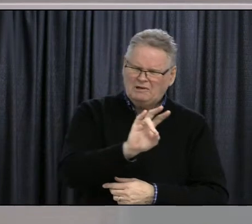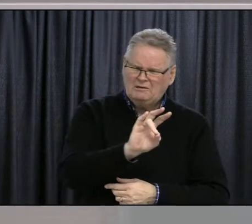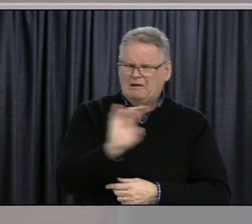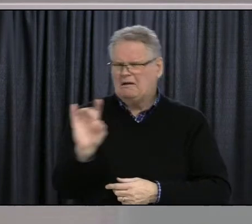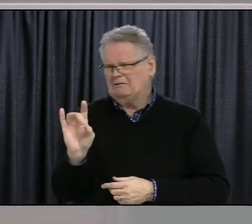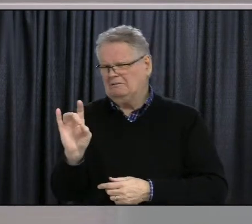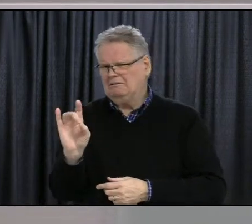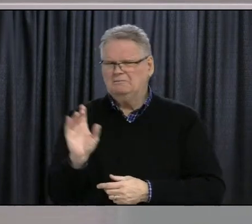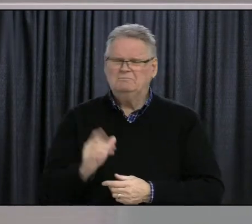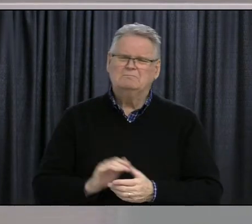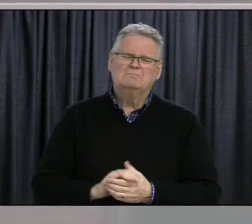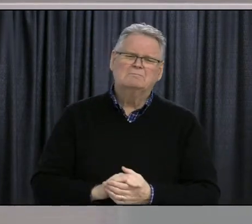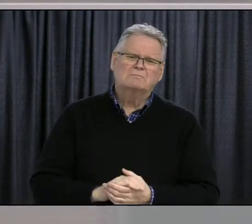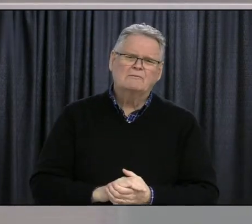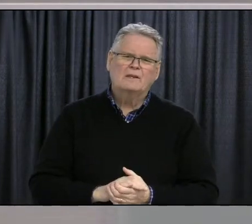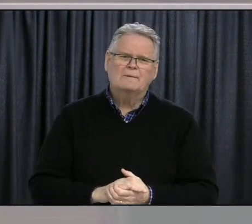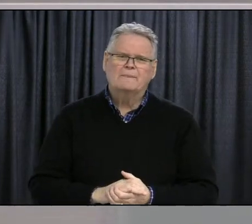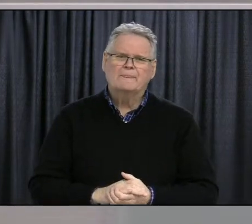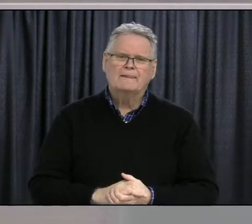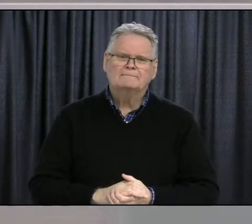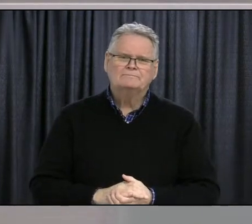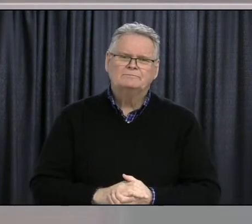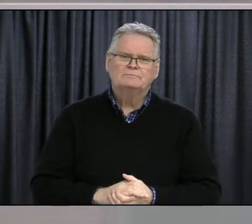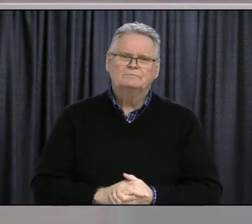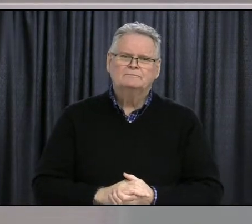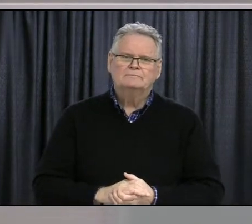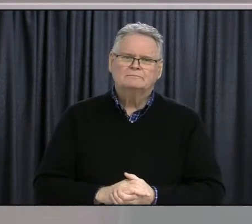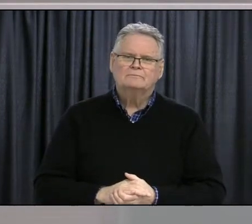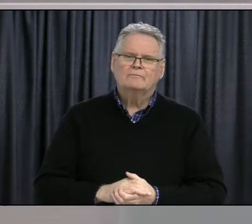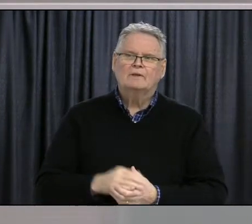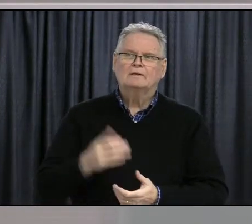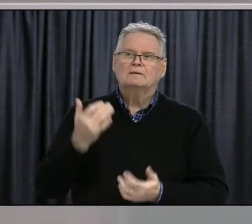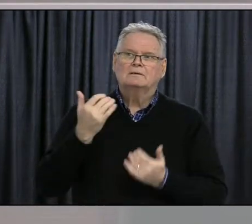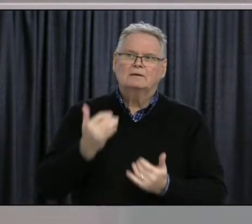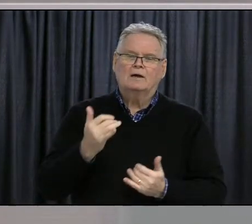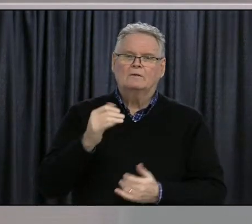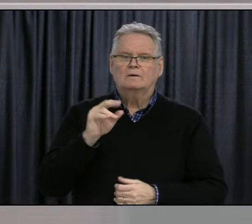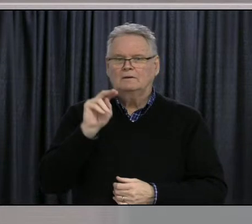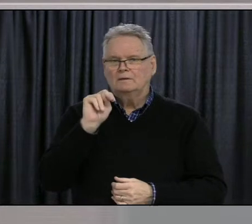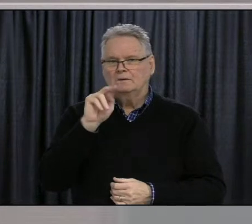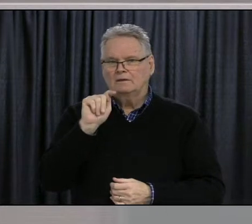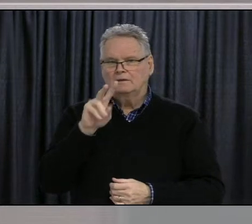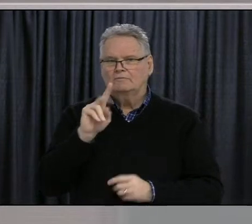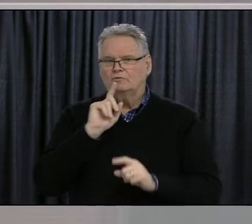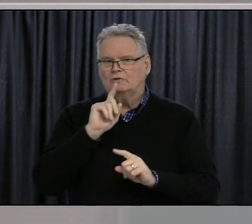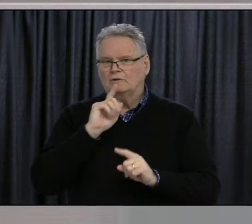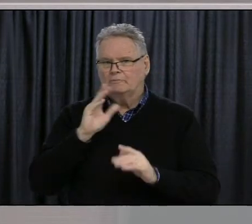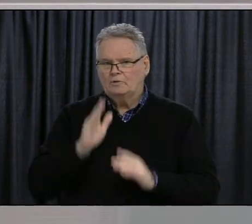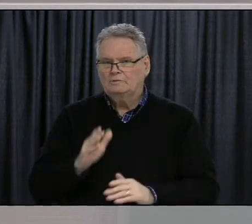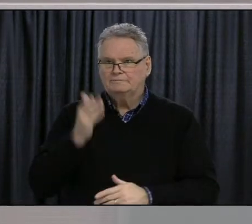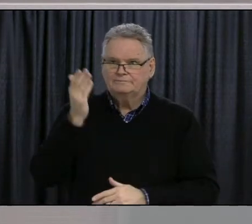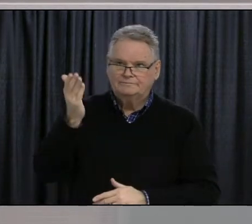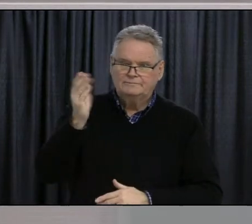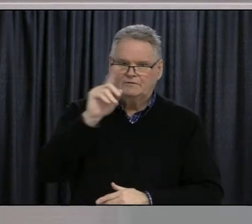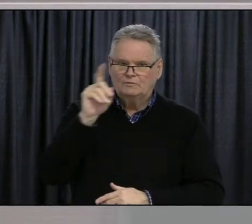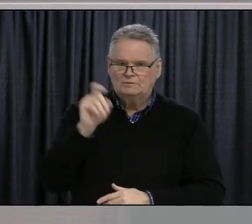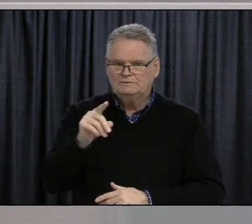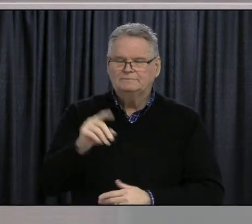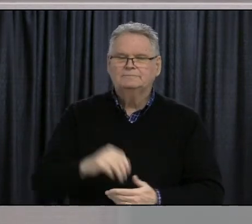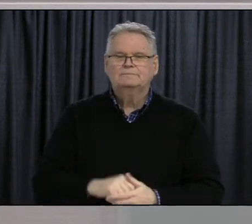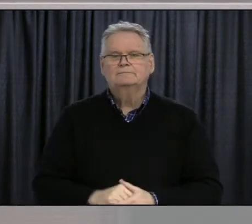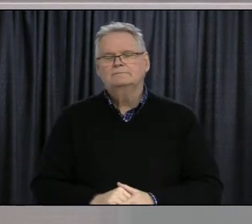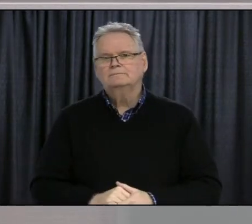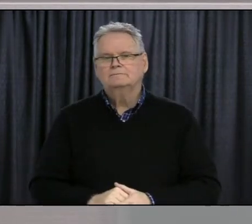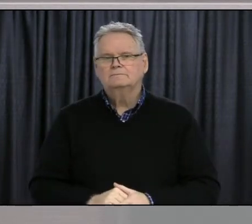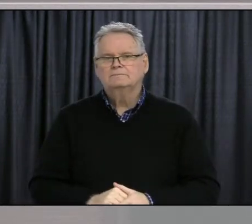Our next questions are from Kellyanne Roberts with NTV. Please go ahead. Thank you. Are any of these cases popping